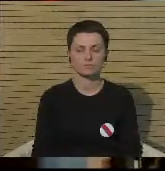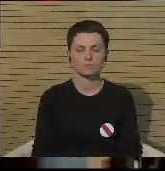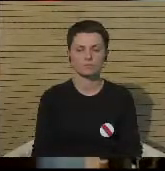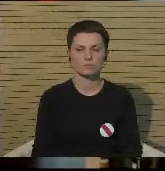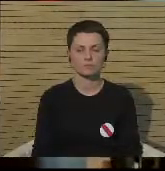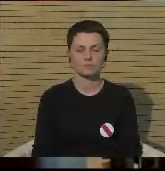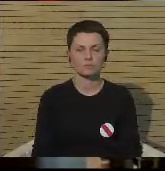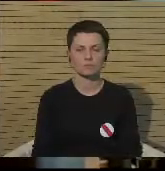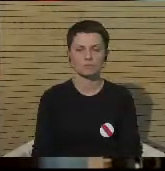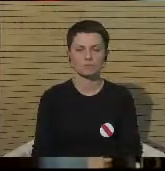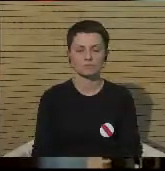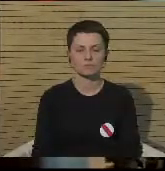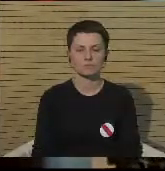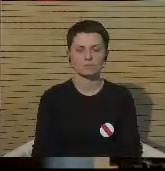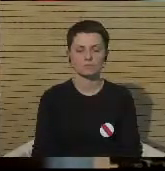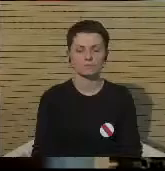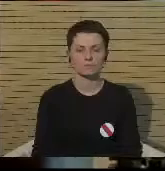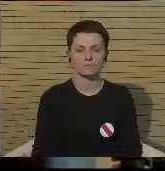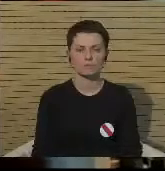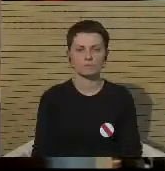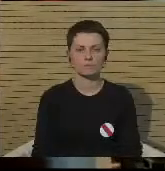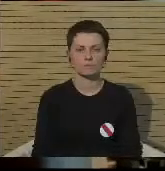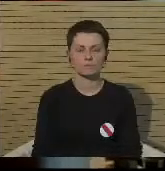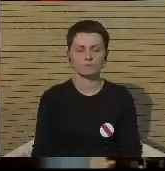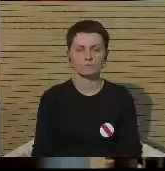power based on